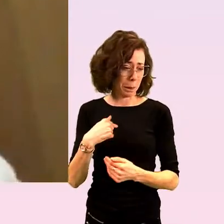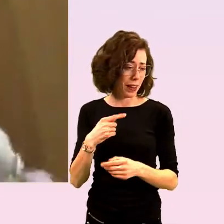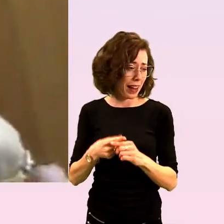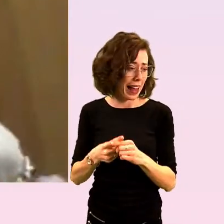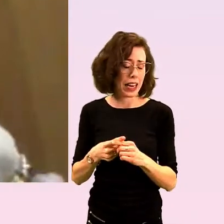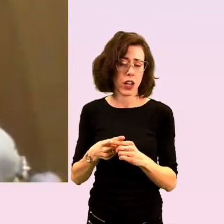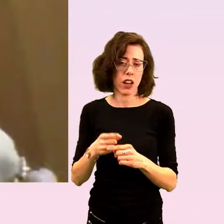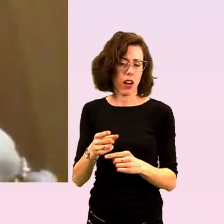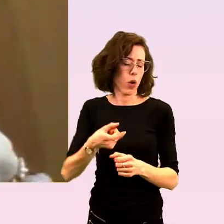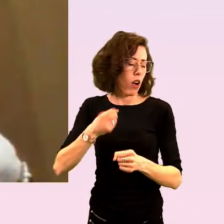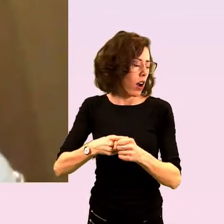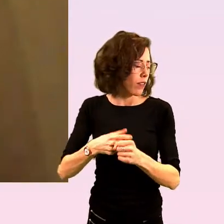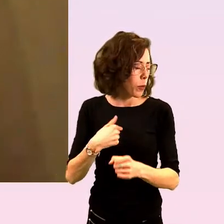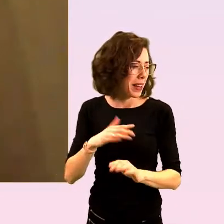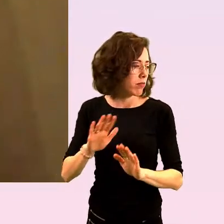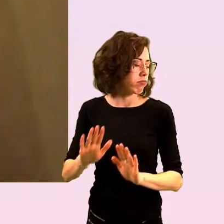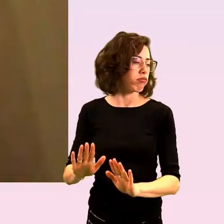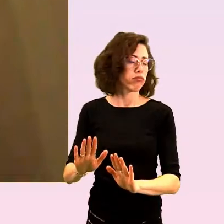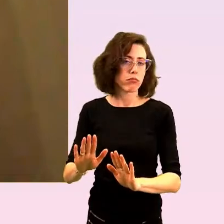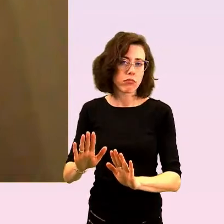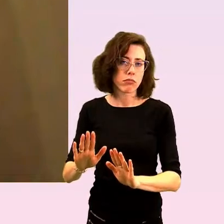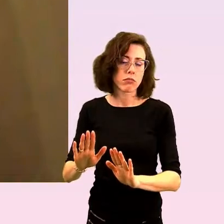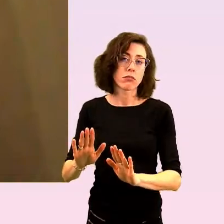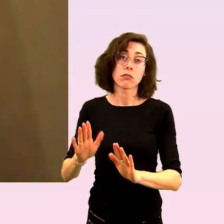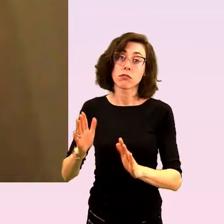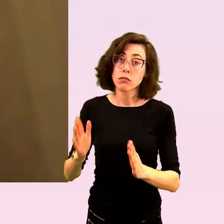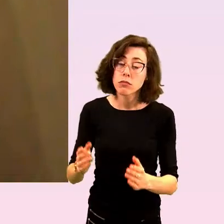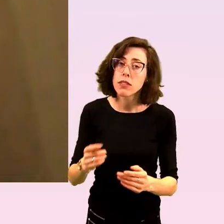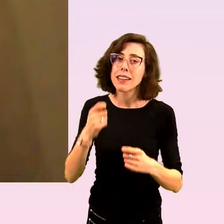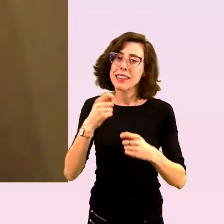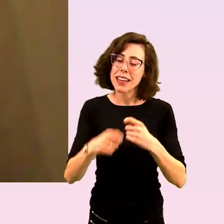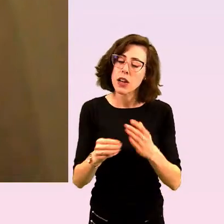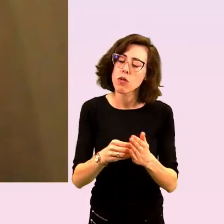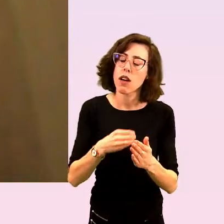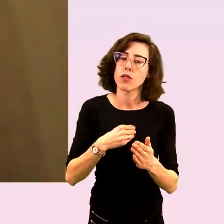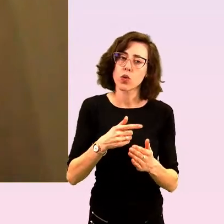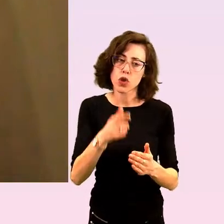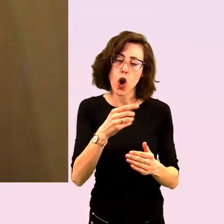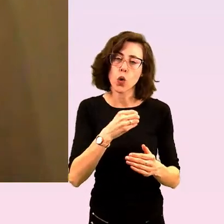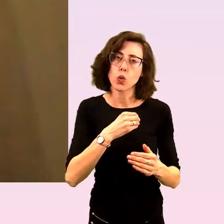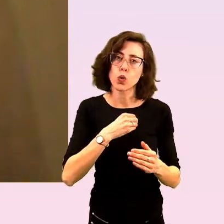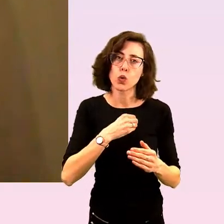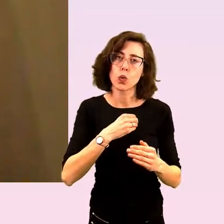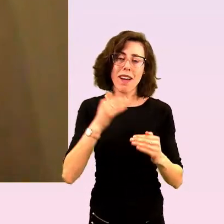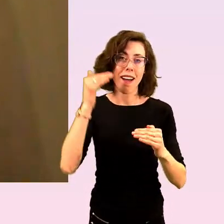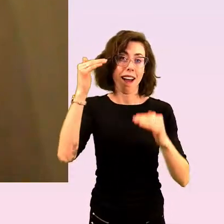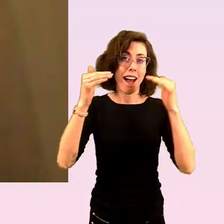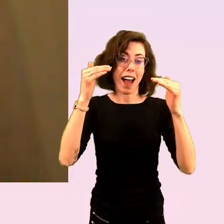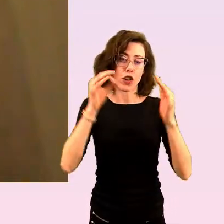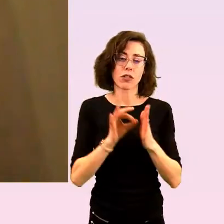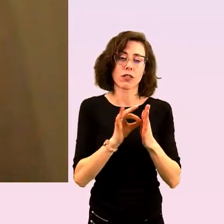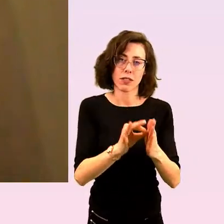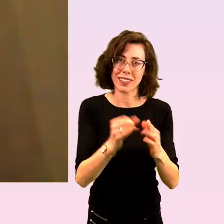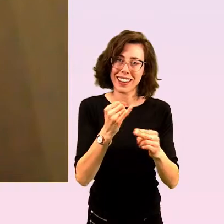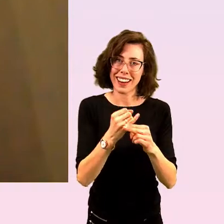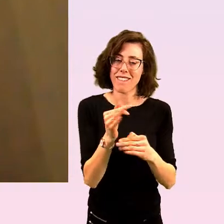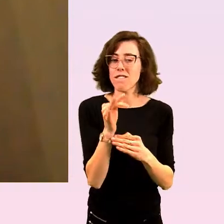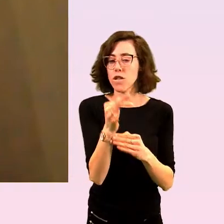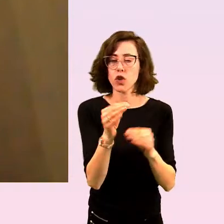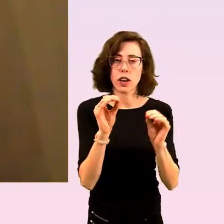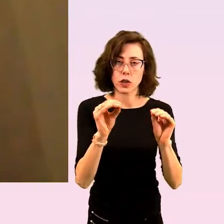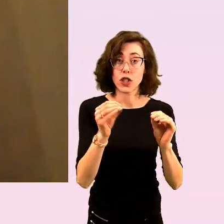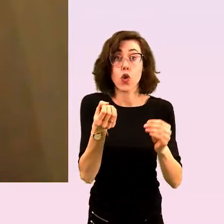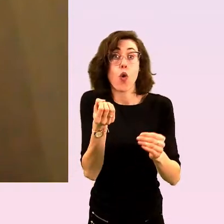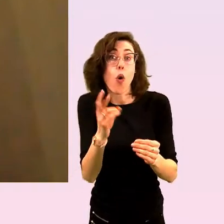I think you just need to, it's either talk to adult guidance within further education, or talk to a case